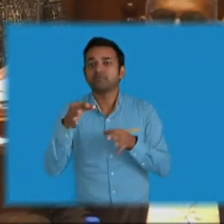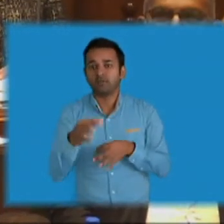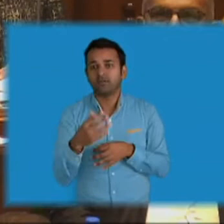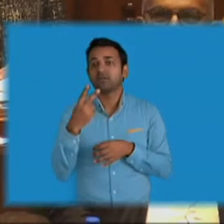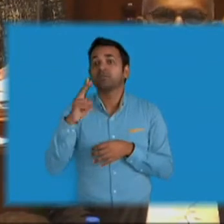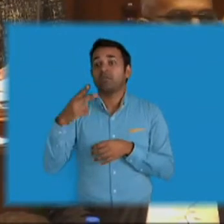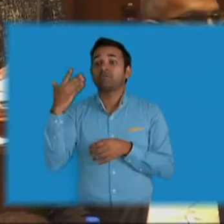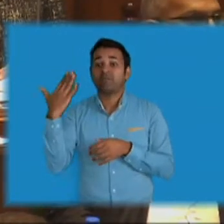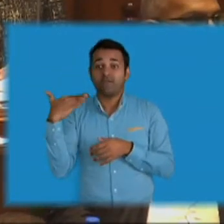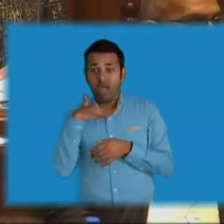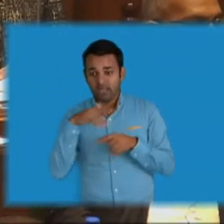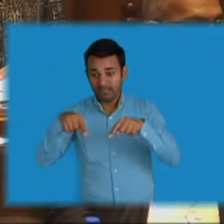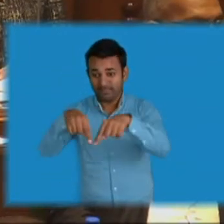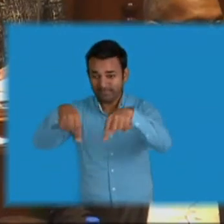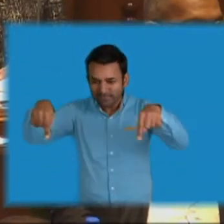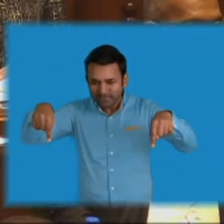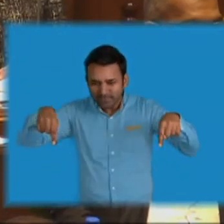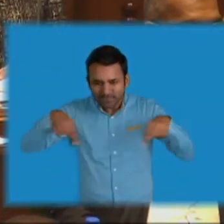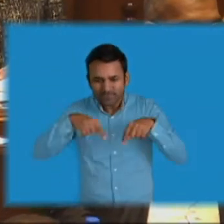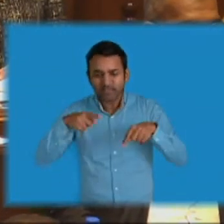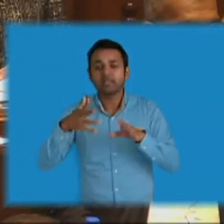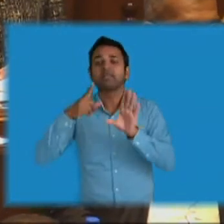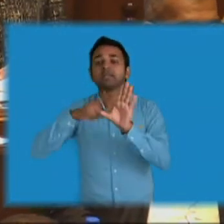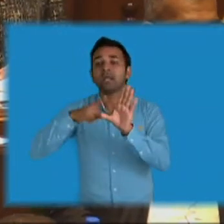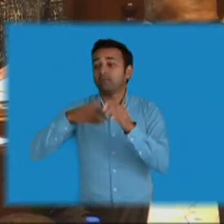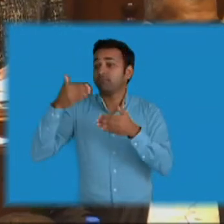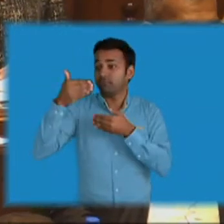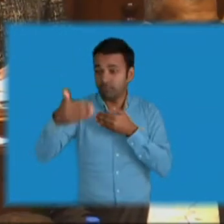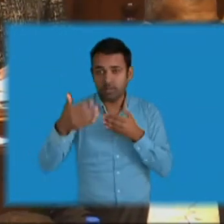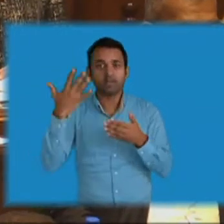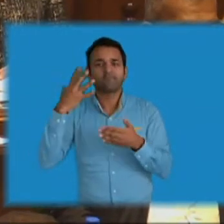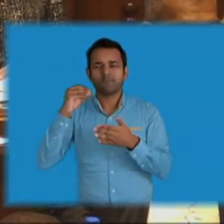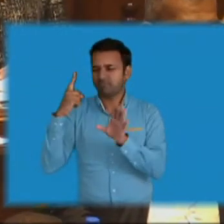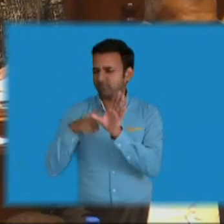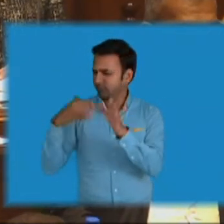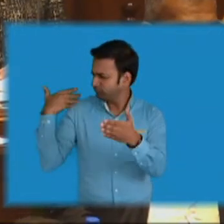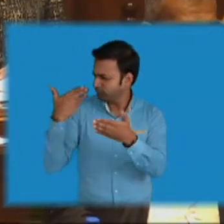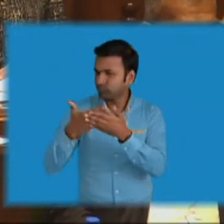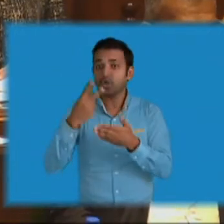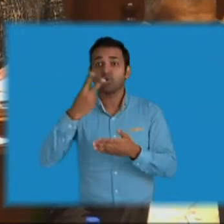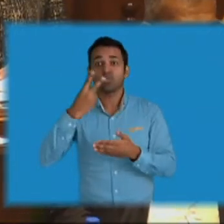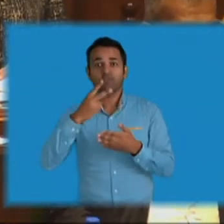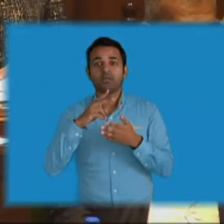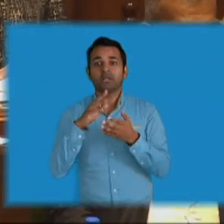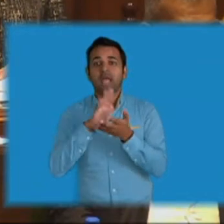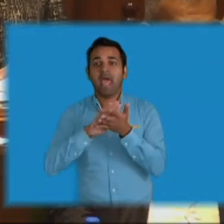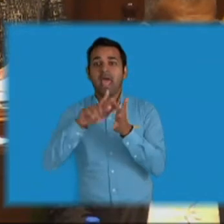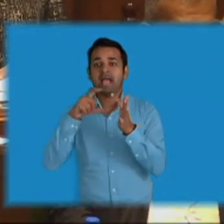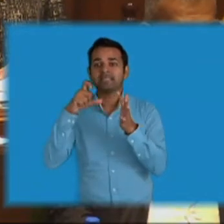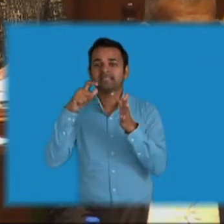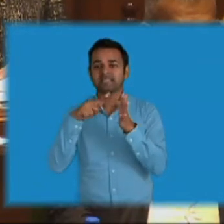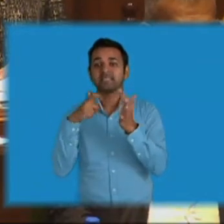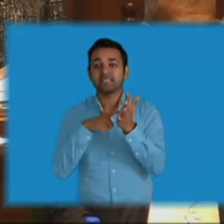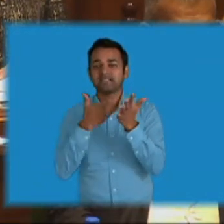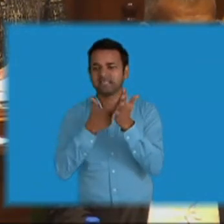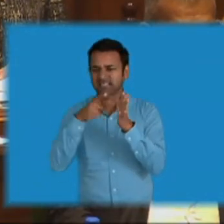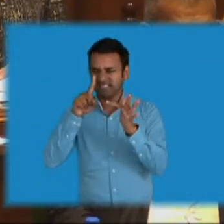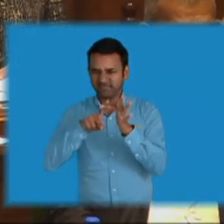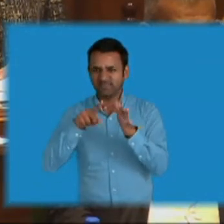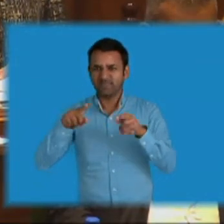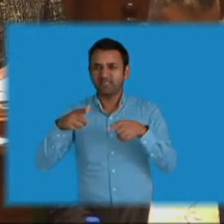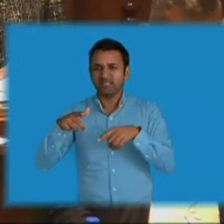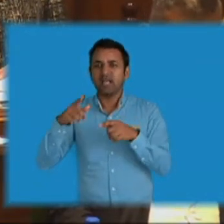annum, and in the last 5 years had replanted over 12,000 hectares with a total cost of around $15